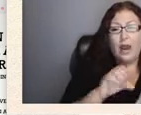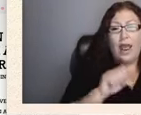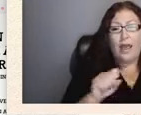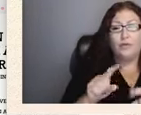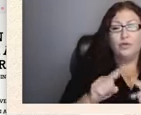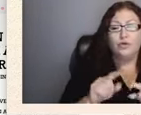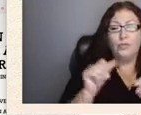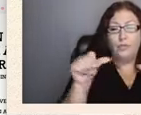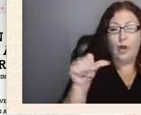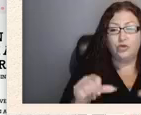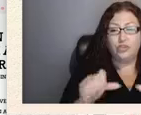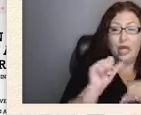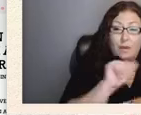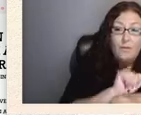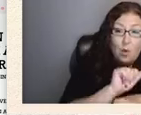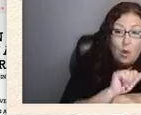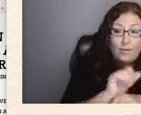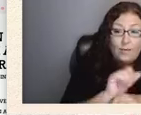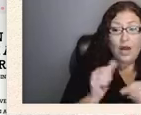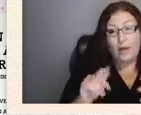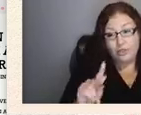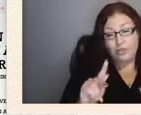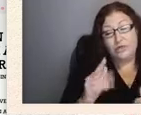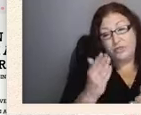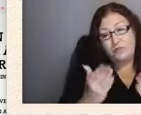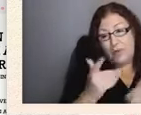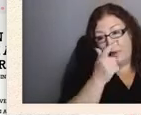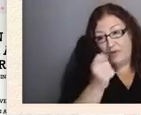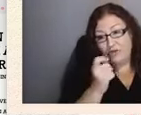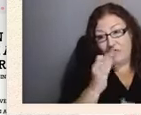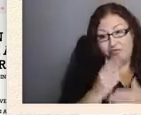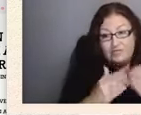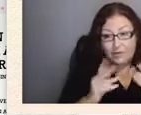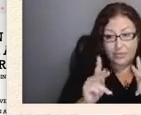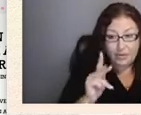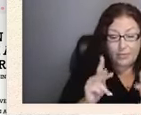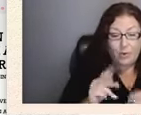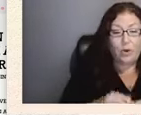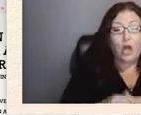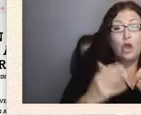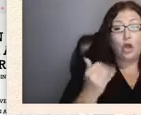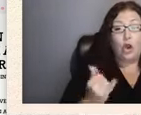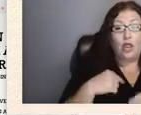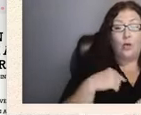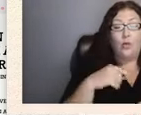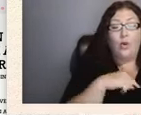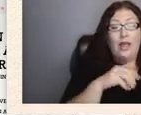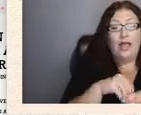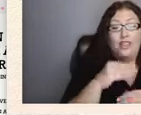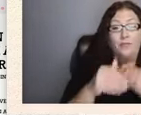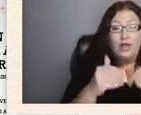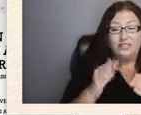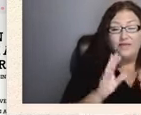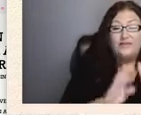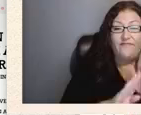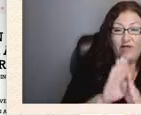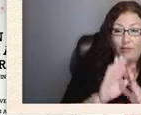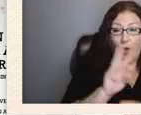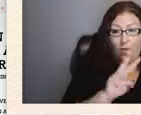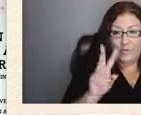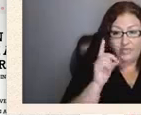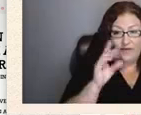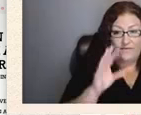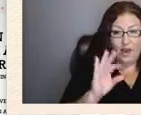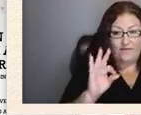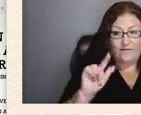opportunities that may be of interest to people. Currently, we are in the process of developing a website for the FFLN, which